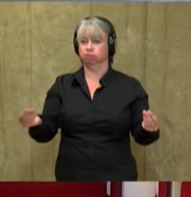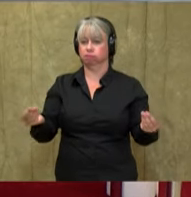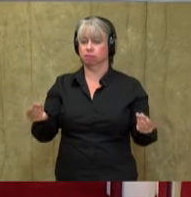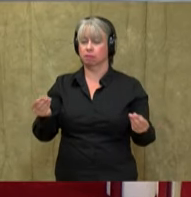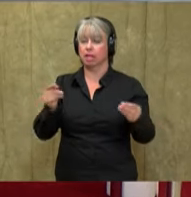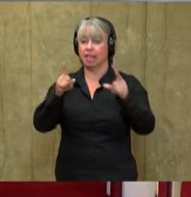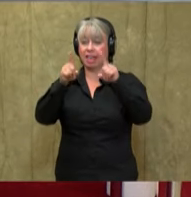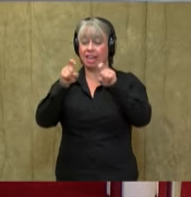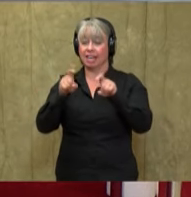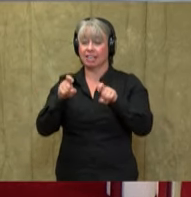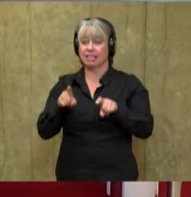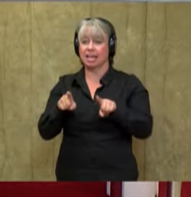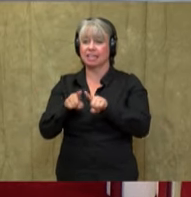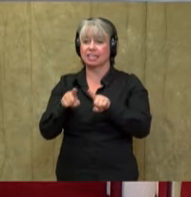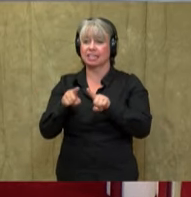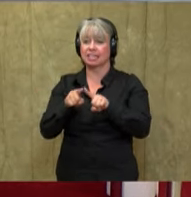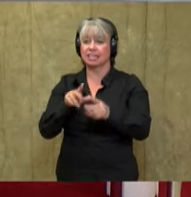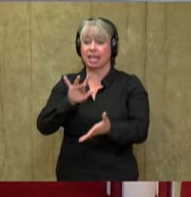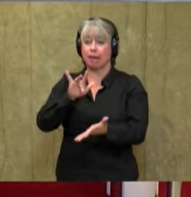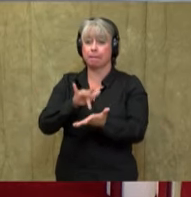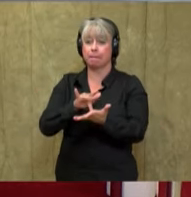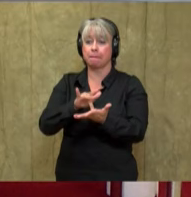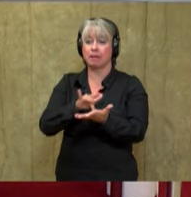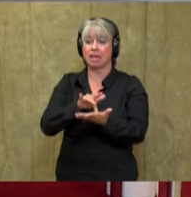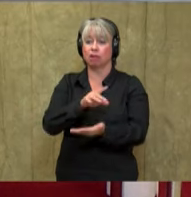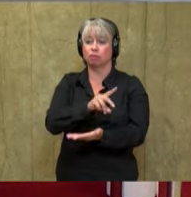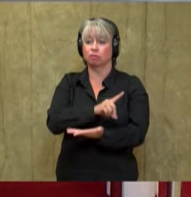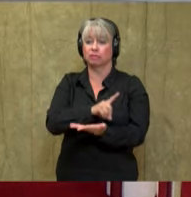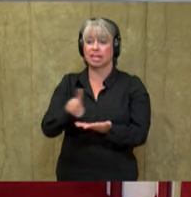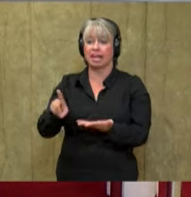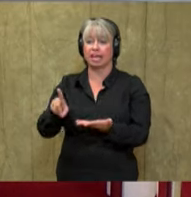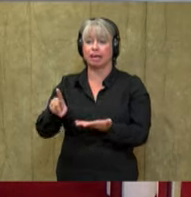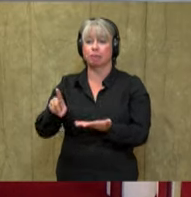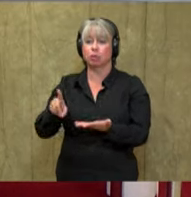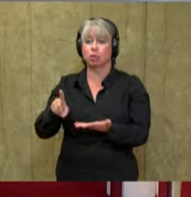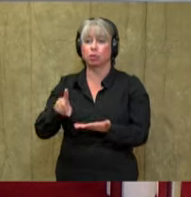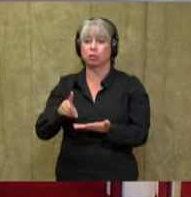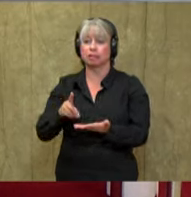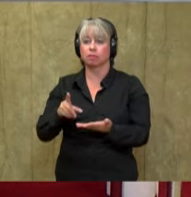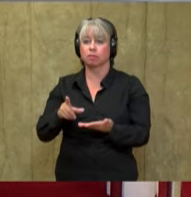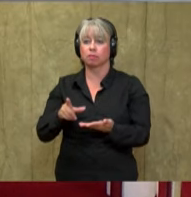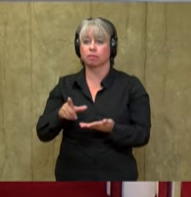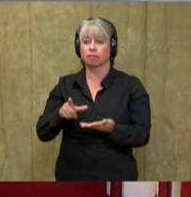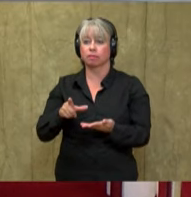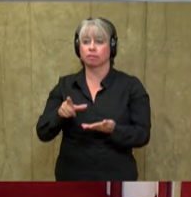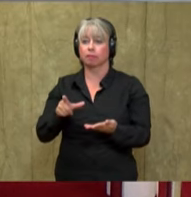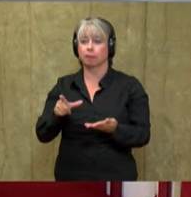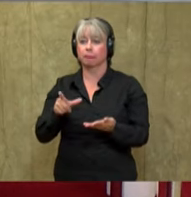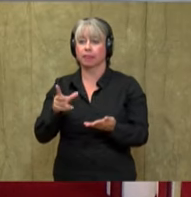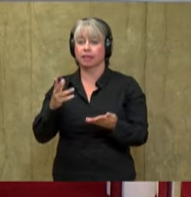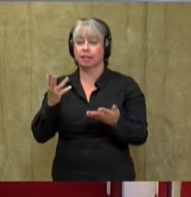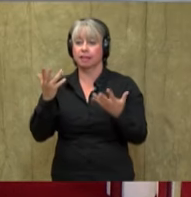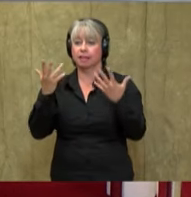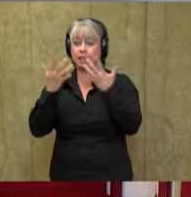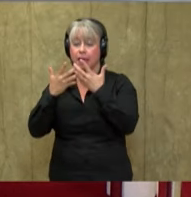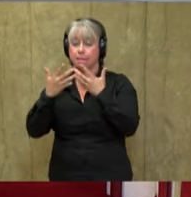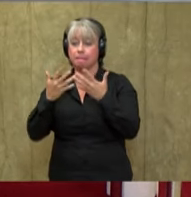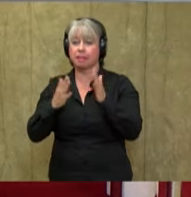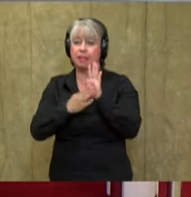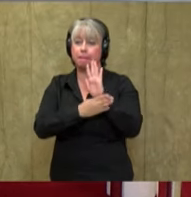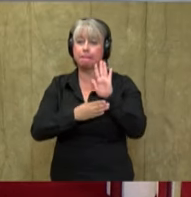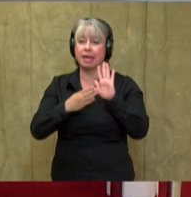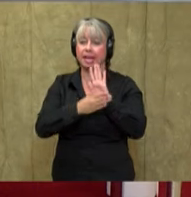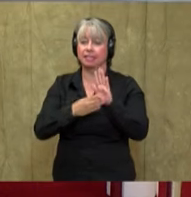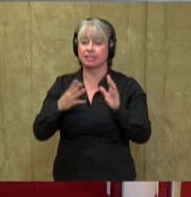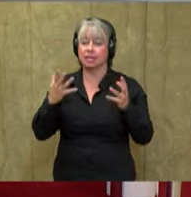same diameter. If I do that, if I put these together at their circular bases and they match, then they